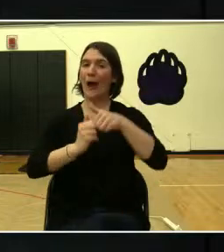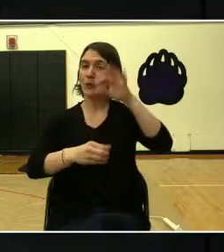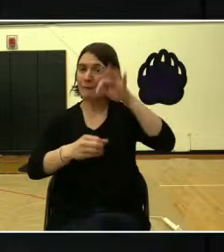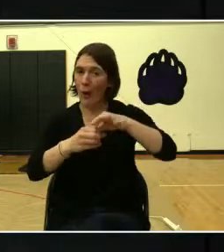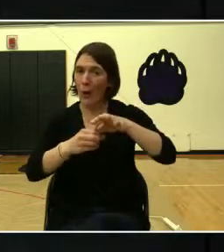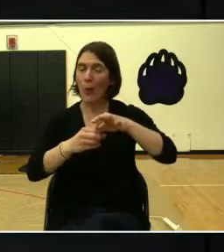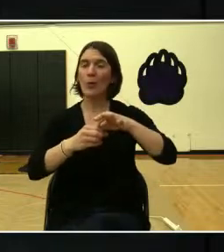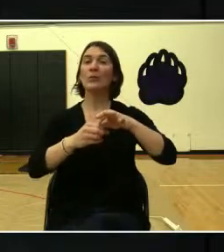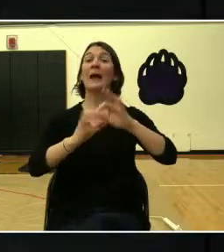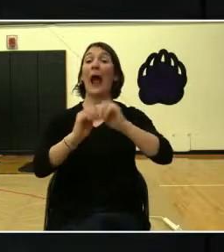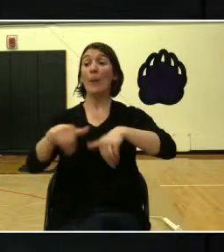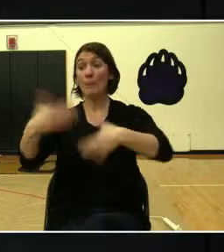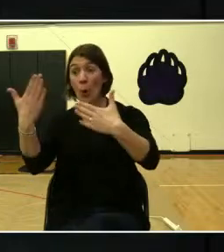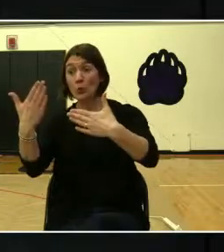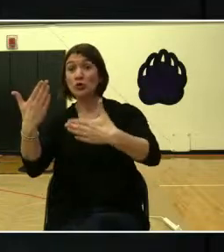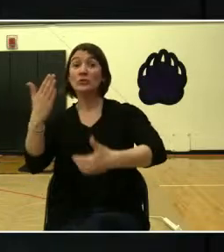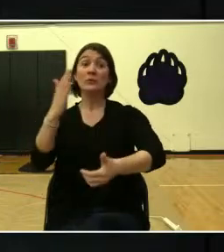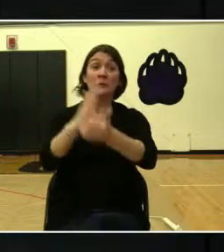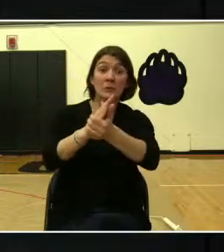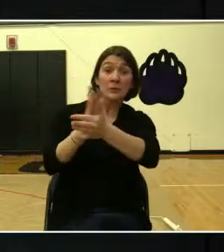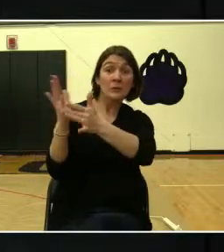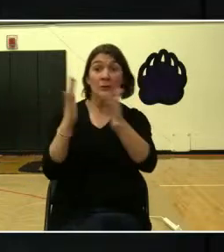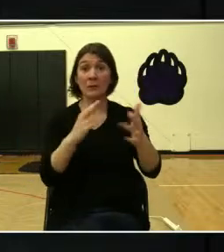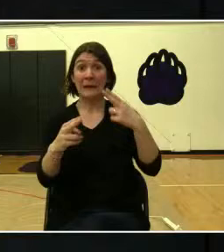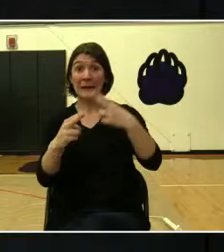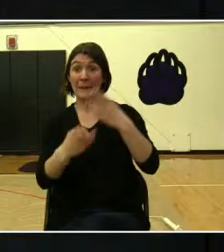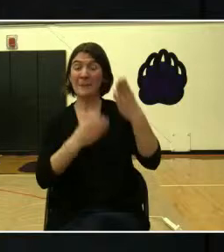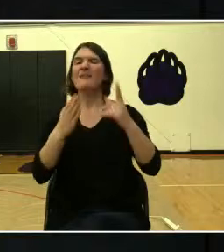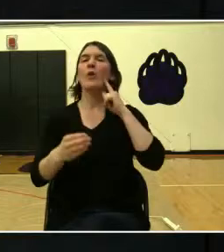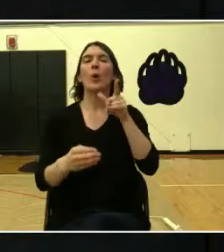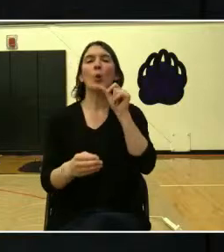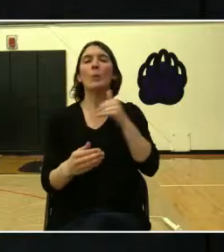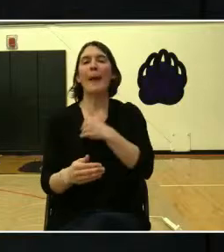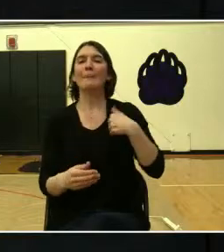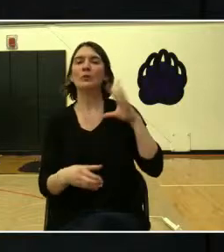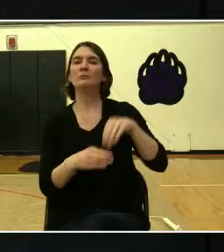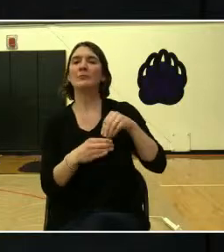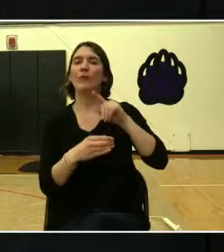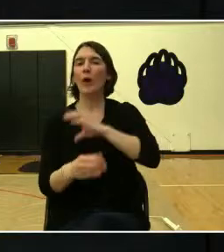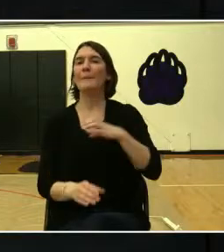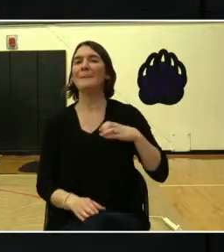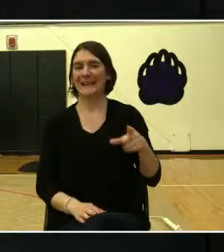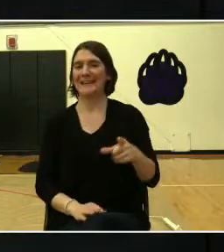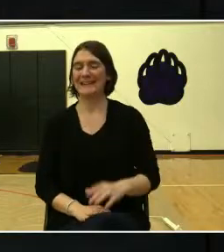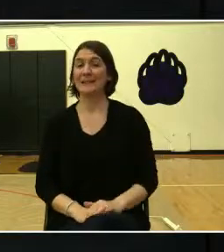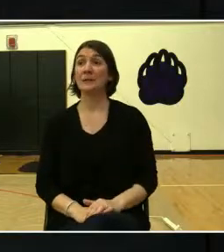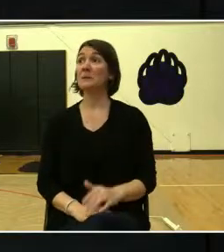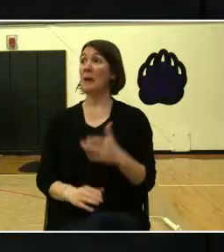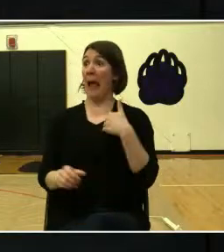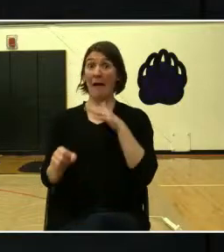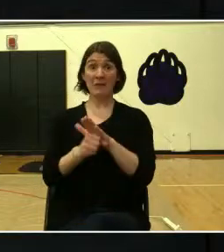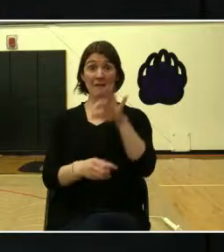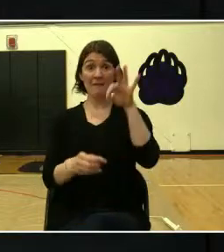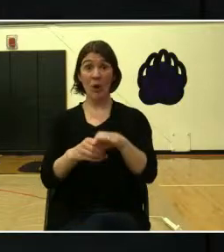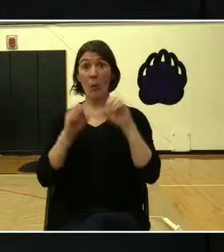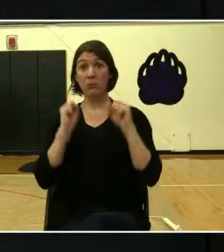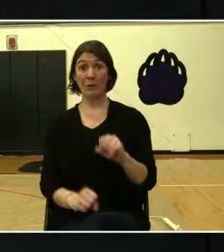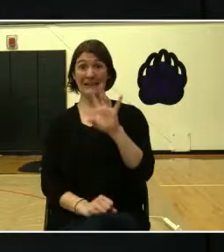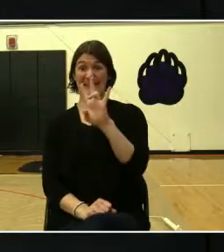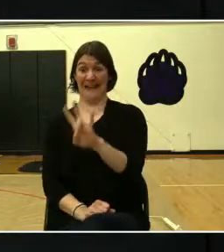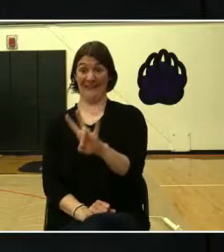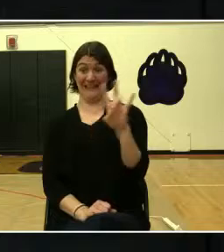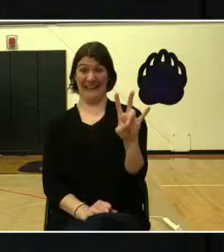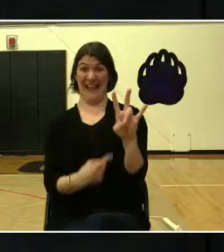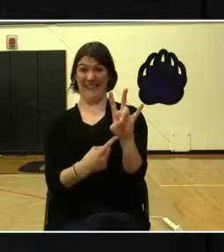about how those motions will be made and nominations will be taken um we have a quorum which has been defined